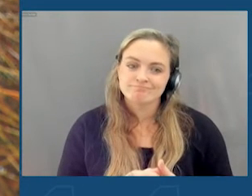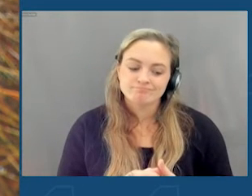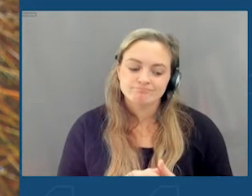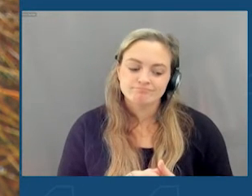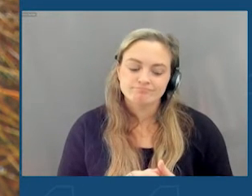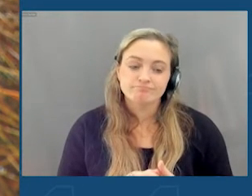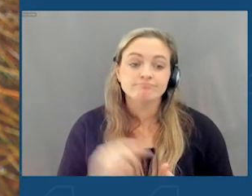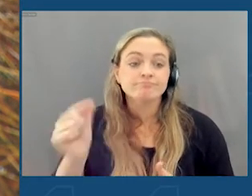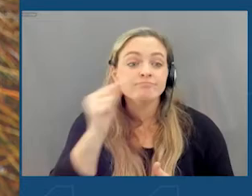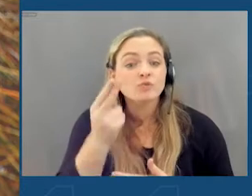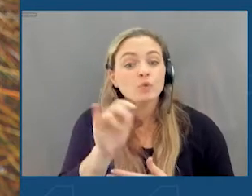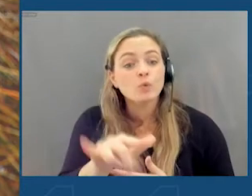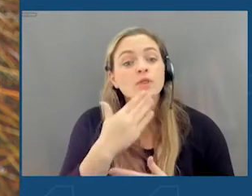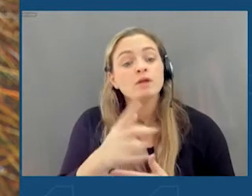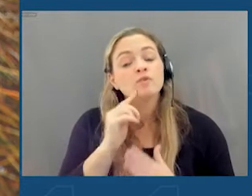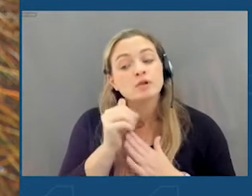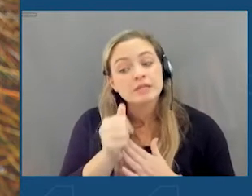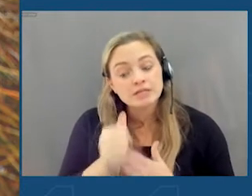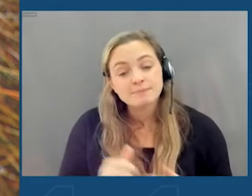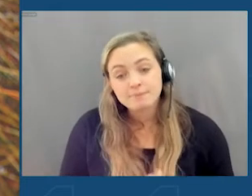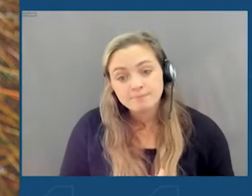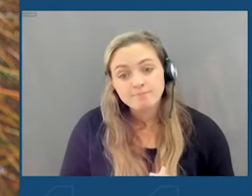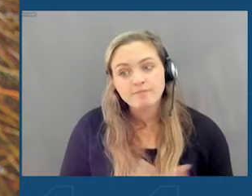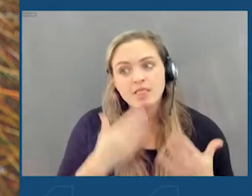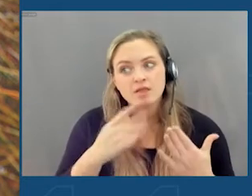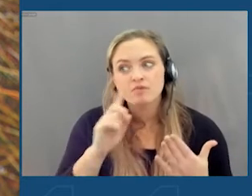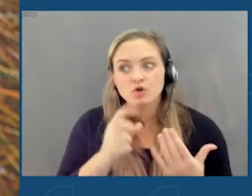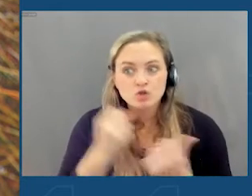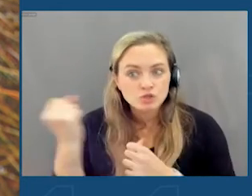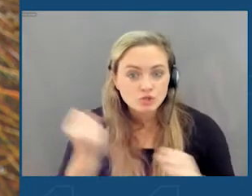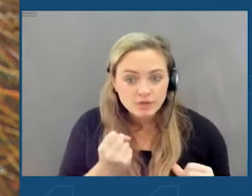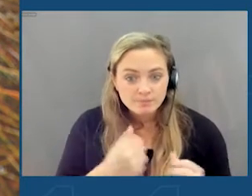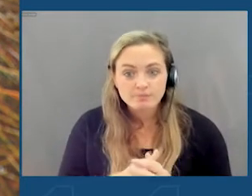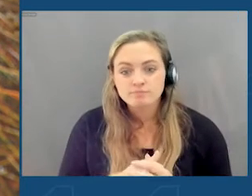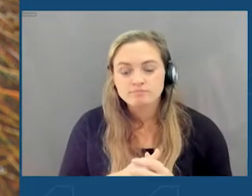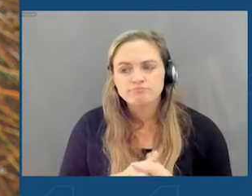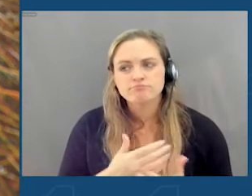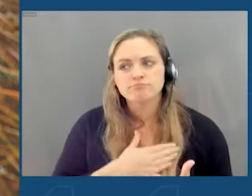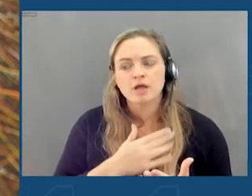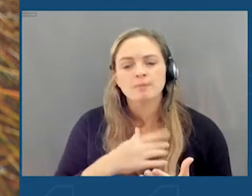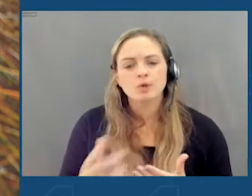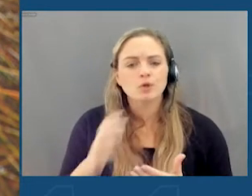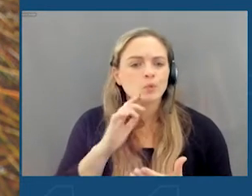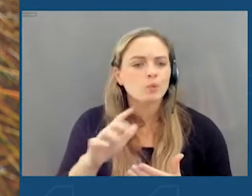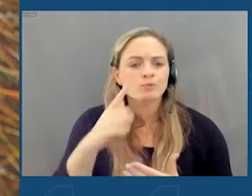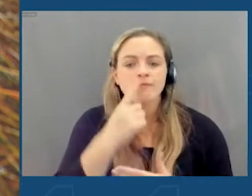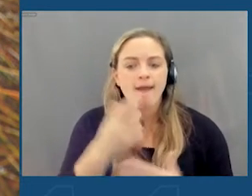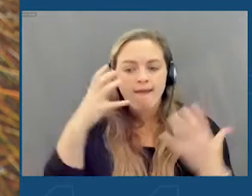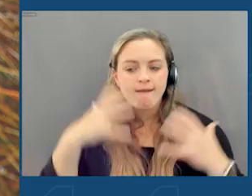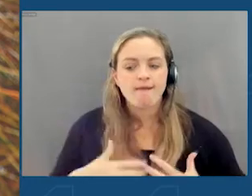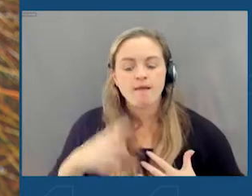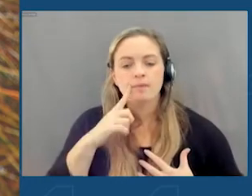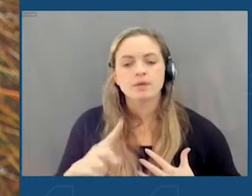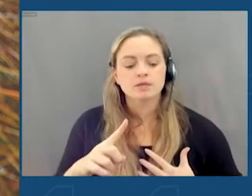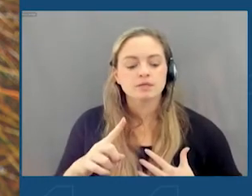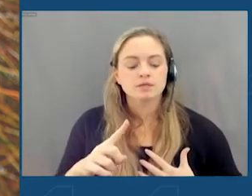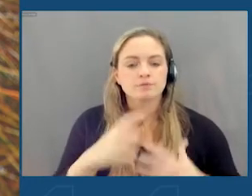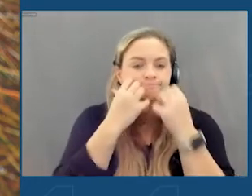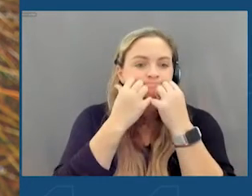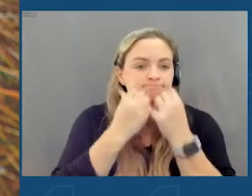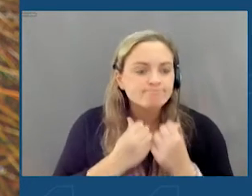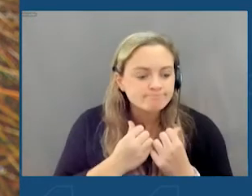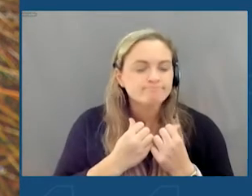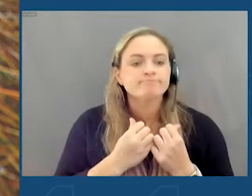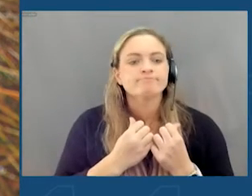Governor Hochul, thank you for your leadership. Thank you for your strength. I'm glad you're wearing red today because that represents passion and that